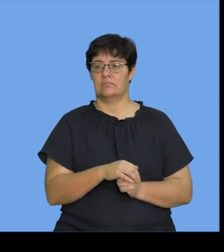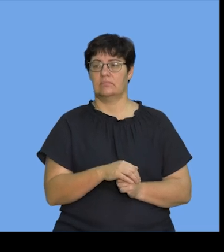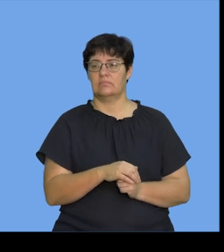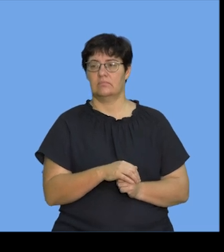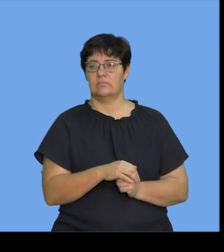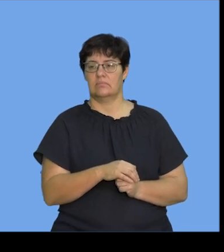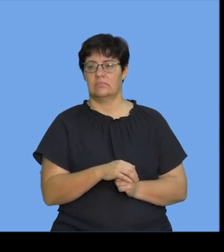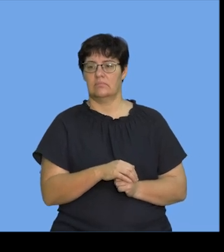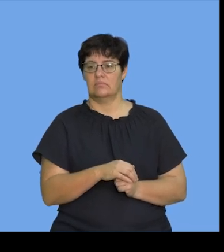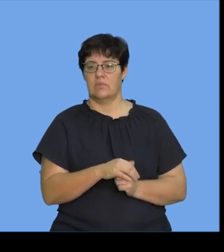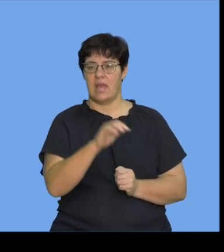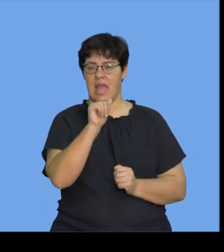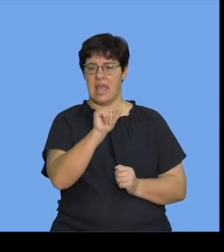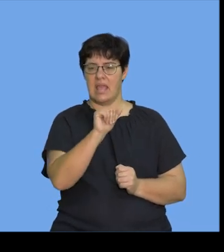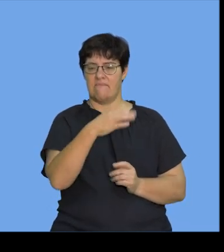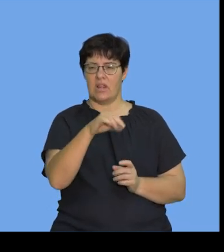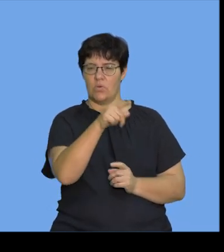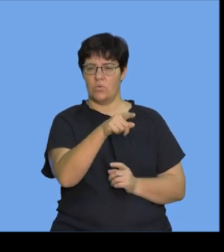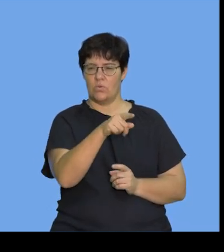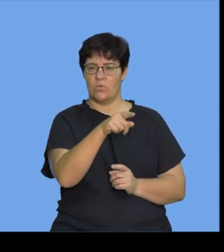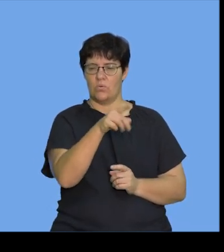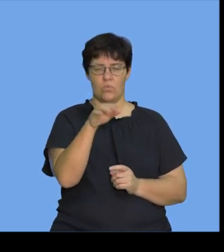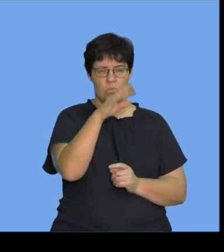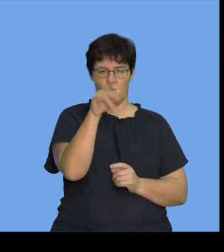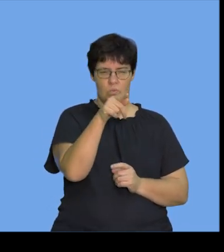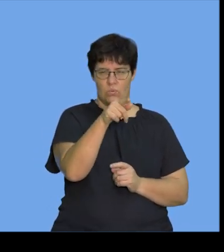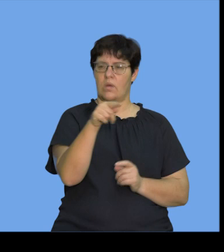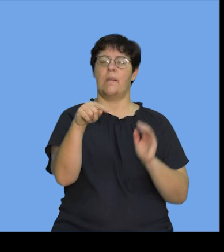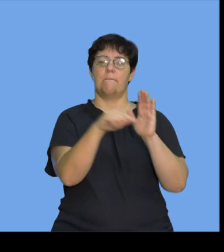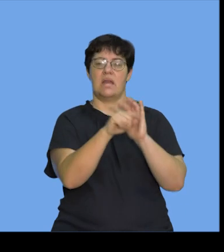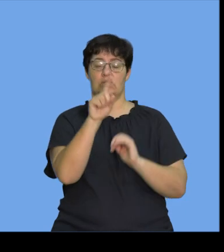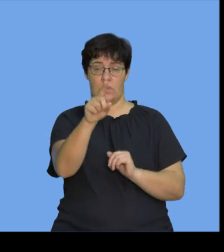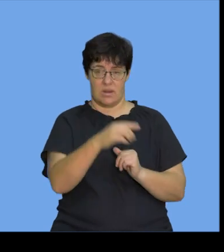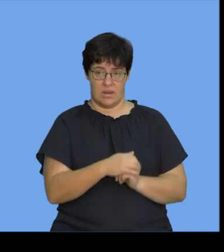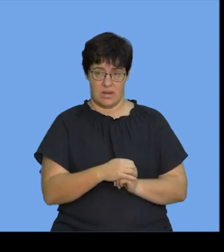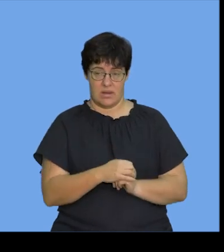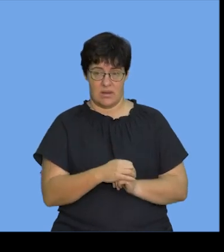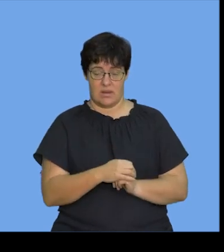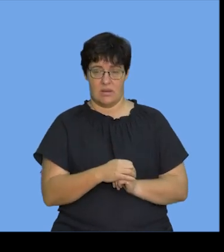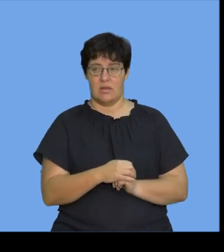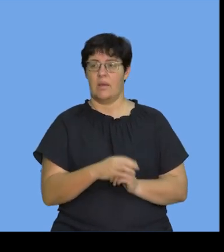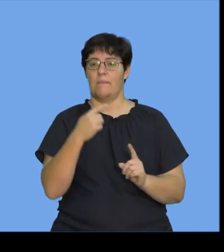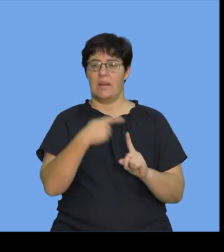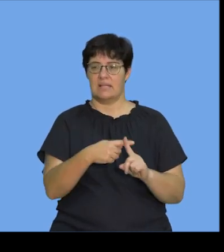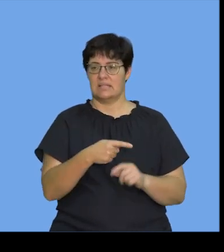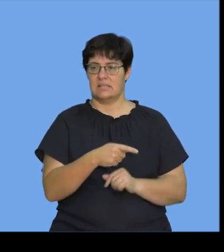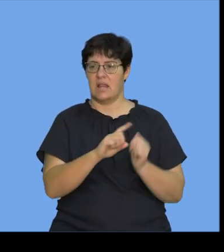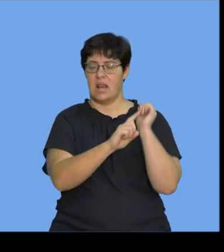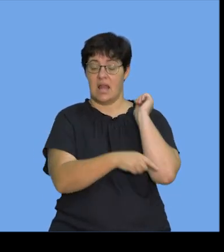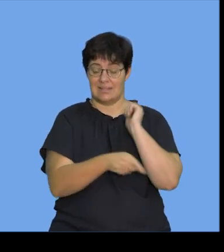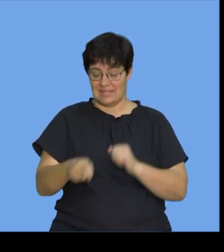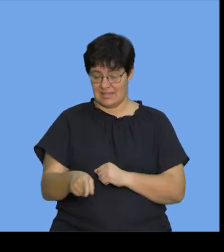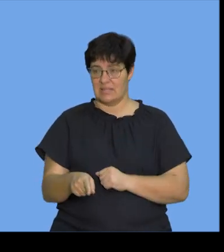multiplied by the a value there will then be minus 1, and then plus my last term is